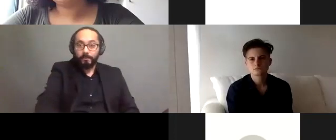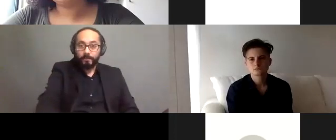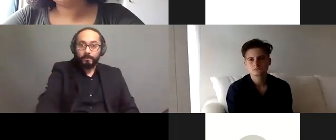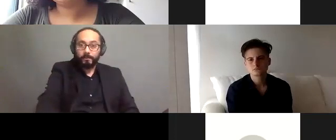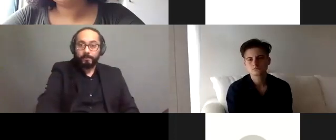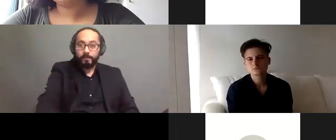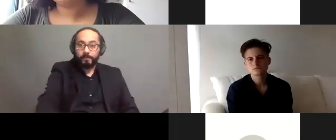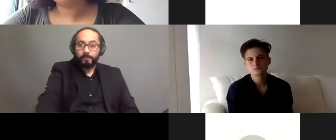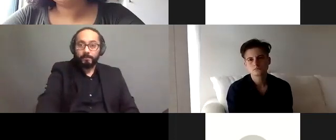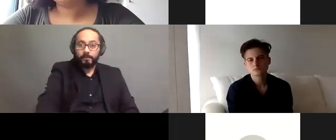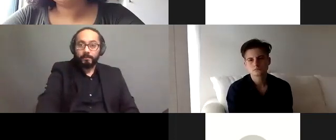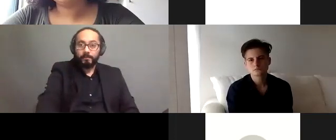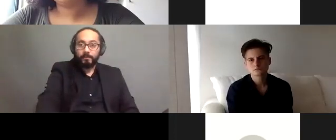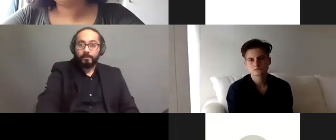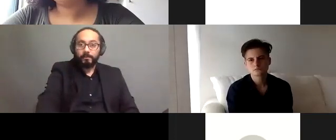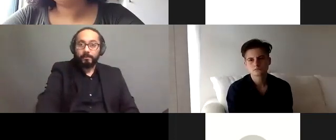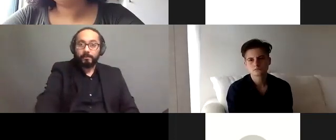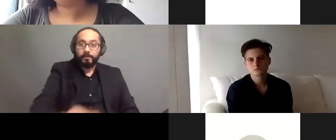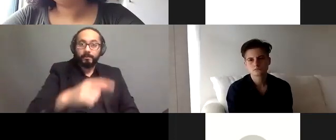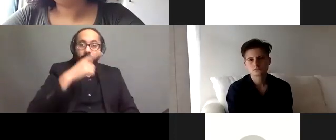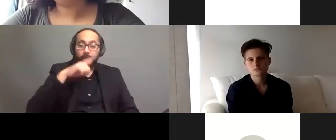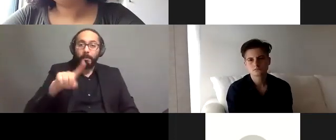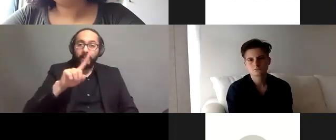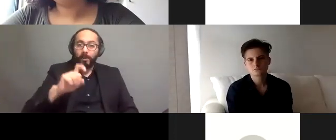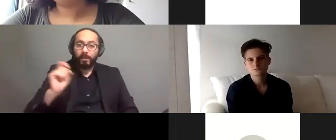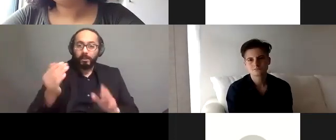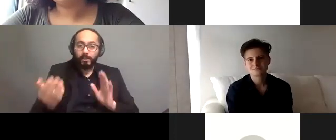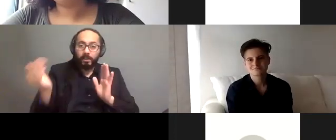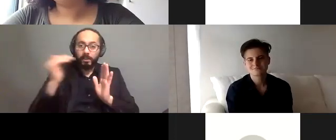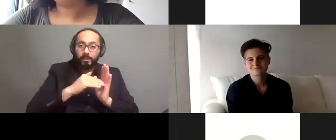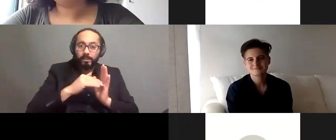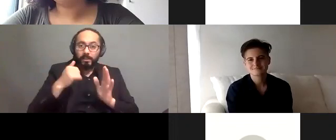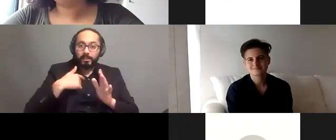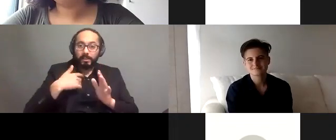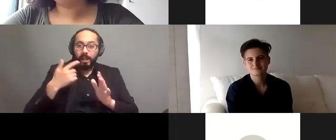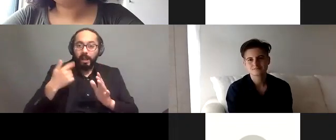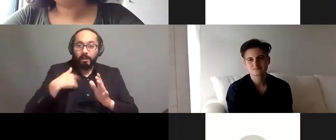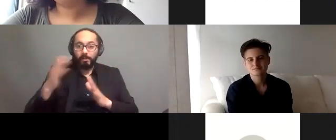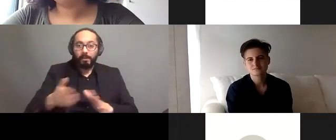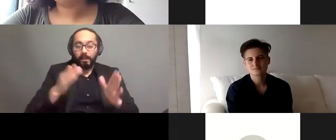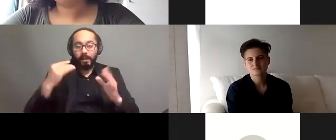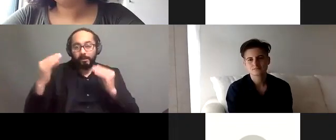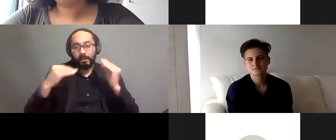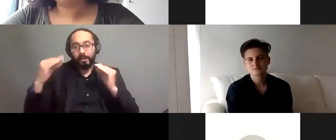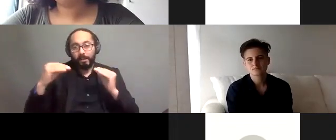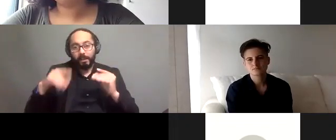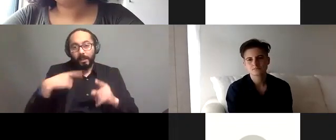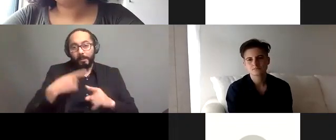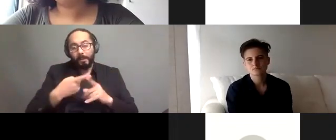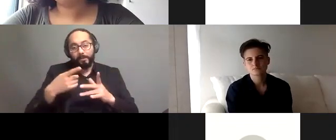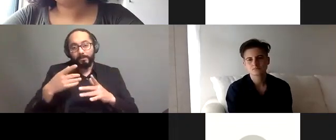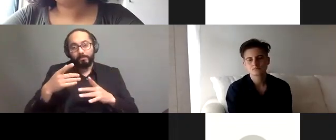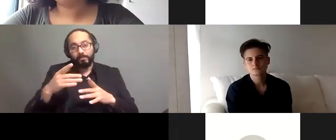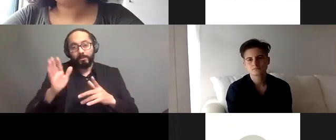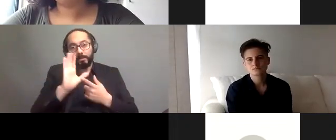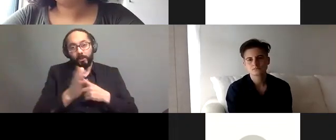you kindly shared the questions earlier, so I was sort of like preparing, and I was like thinking about culture barriers. And then one thing